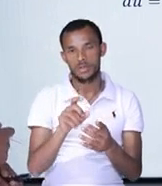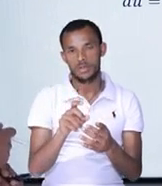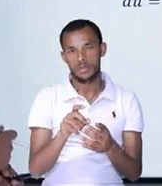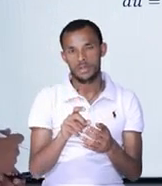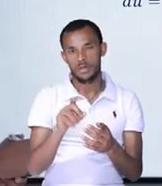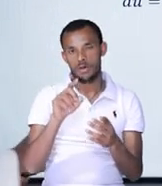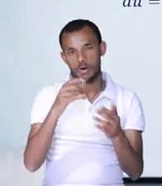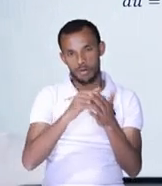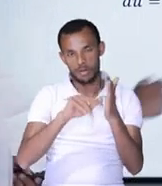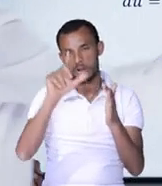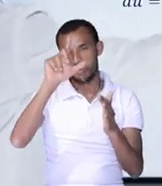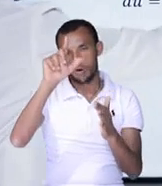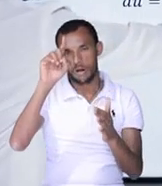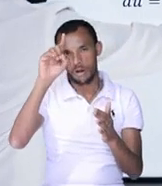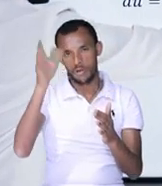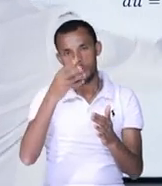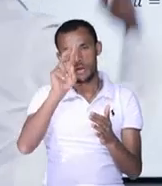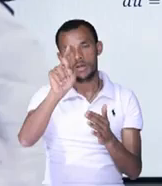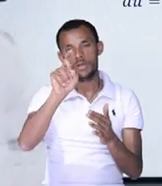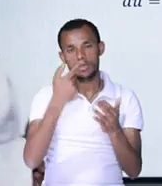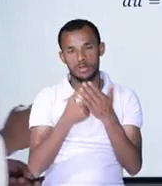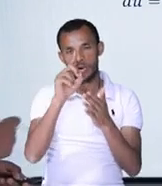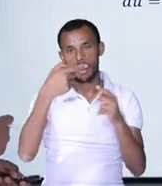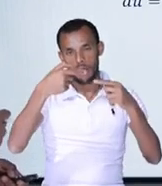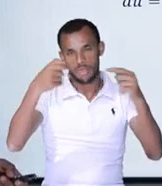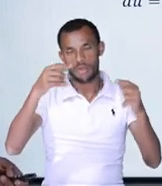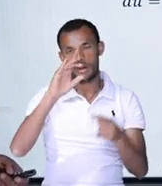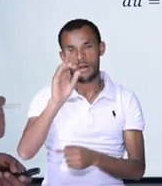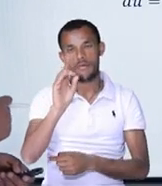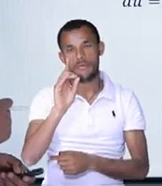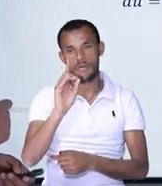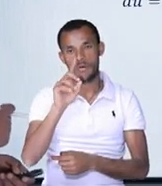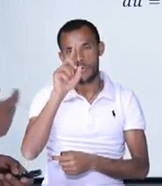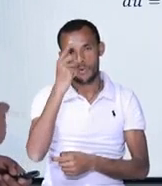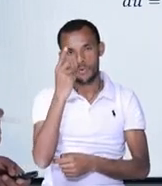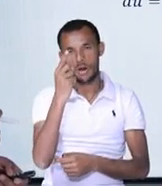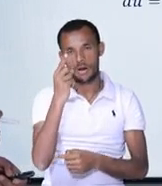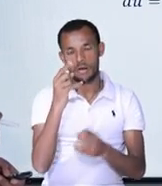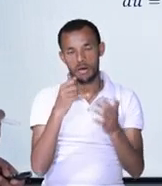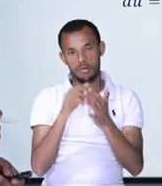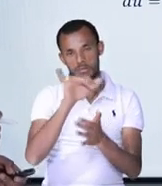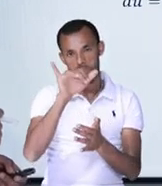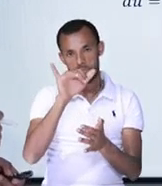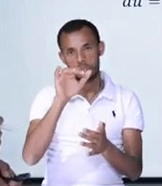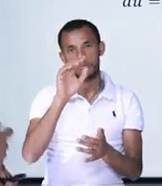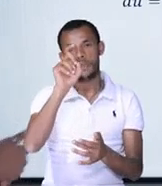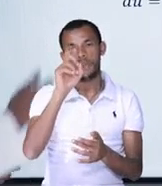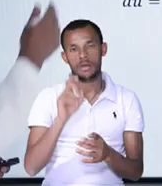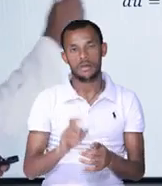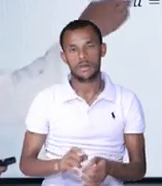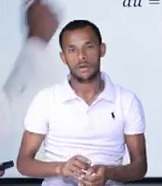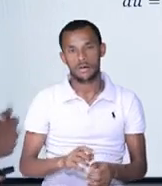derivative 1 over x, and this one, the antiderivative of 1, it is x.